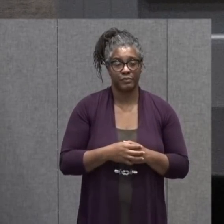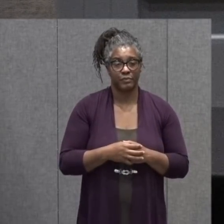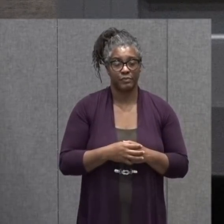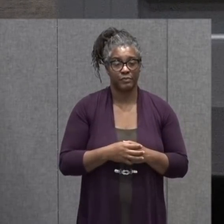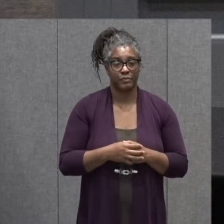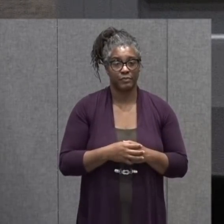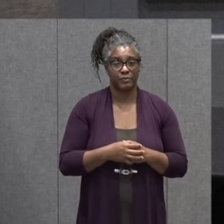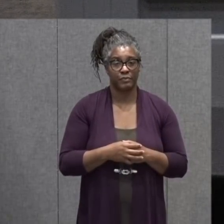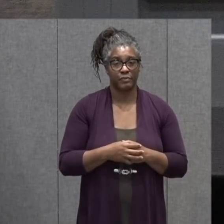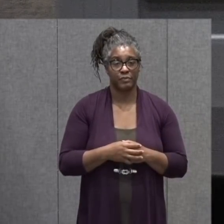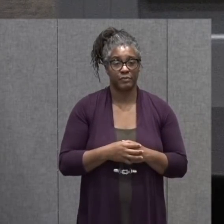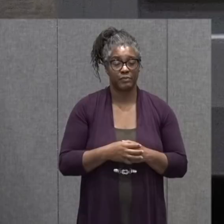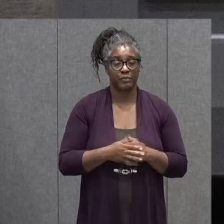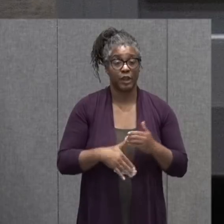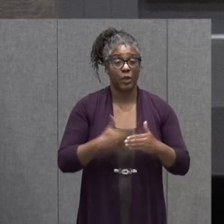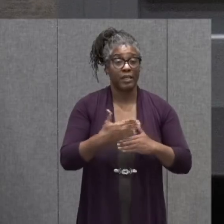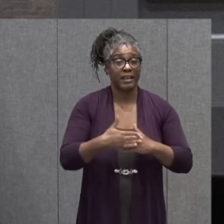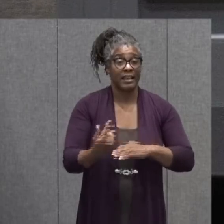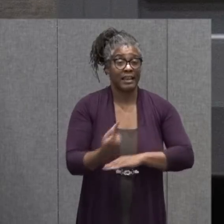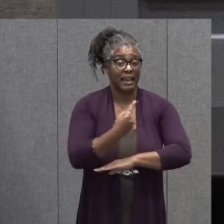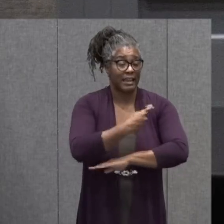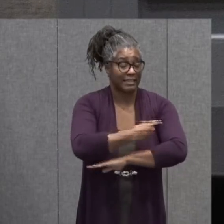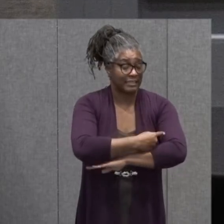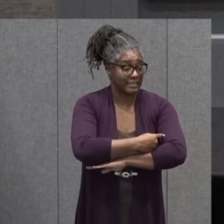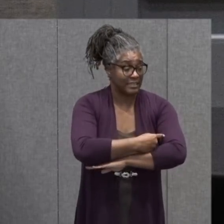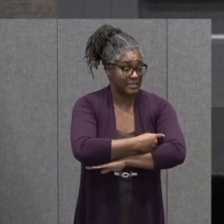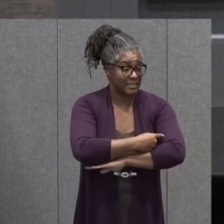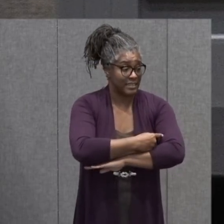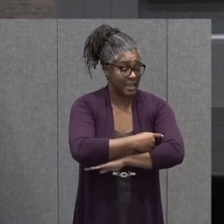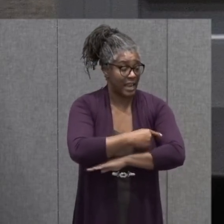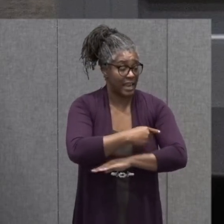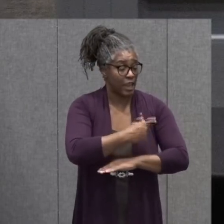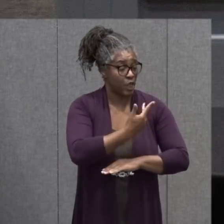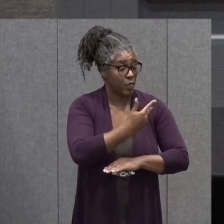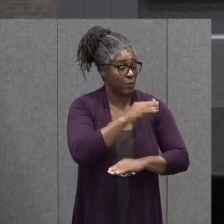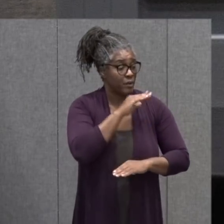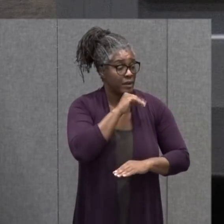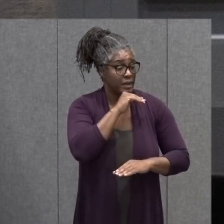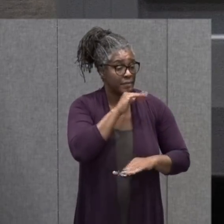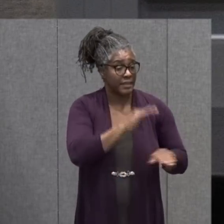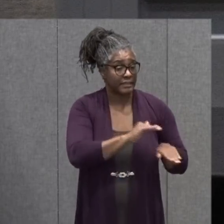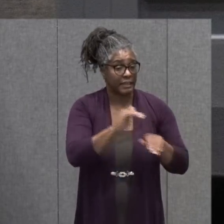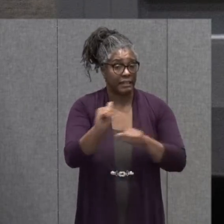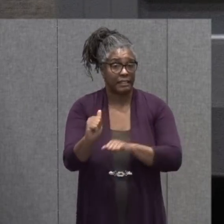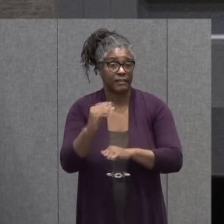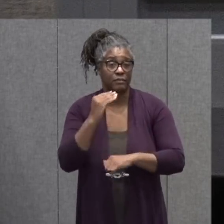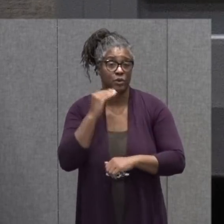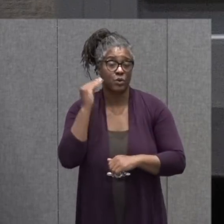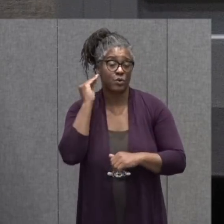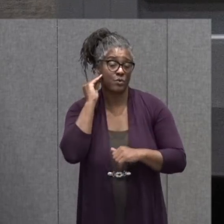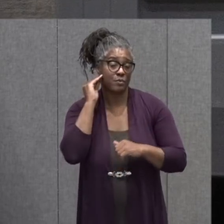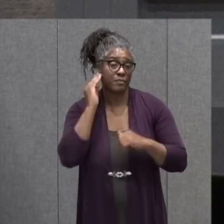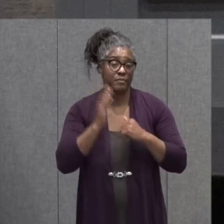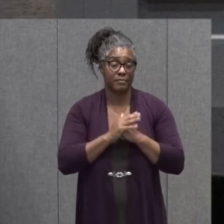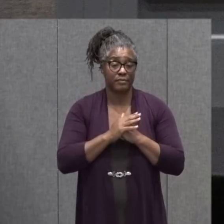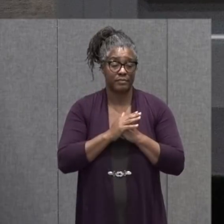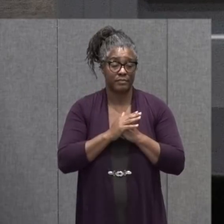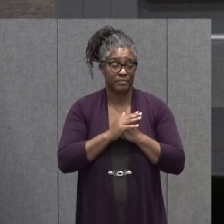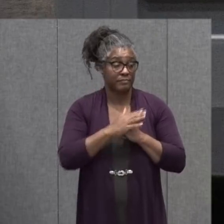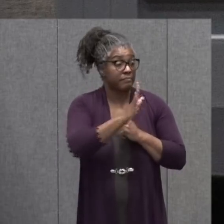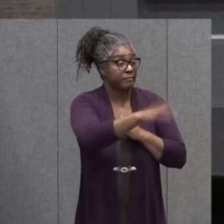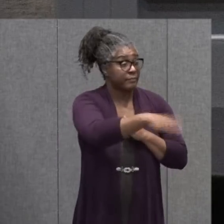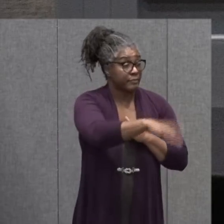So the very next day, the three little pigs left home. Don't forget to watch out for the big